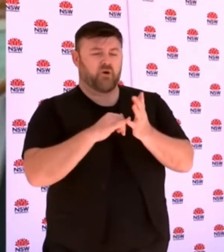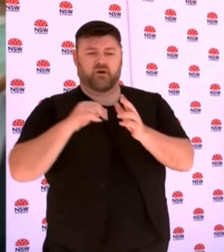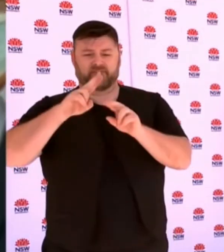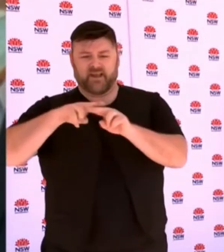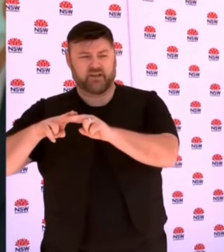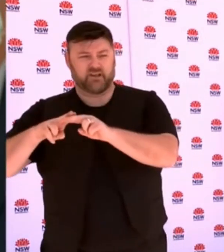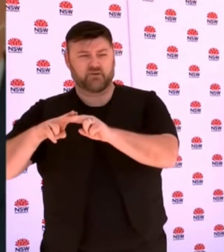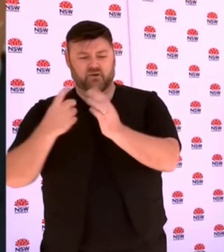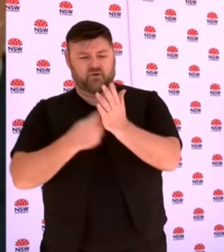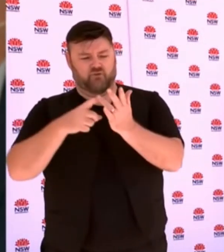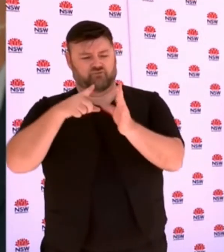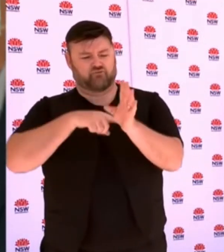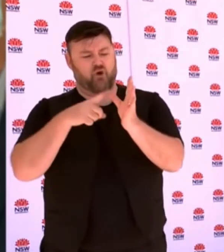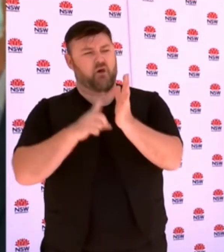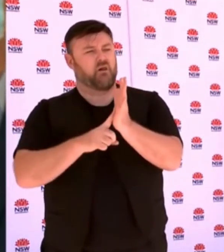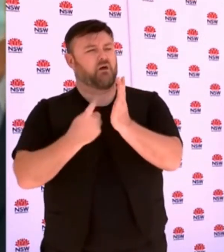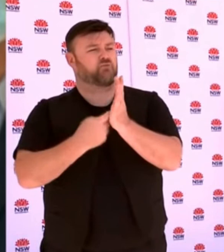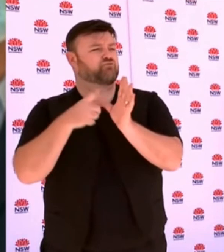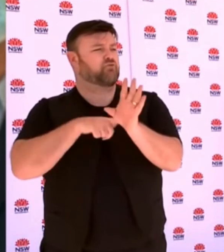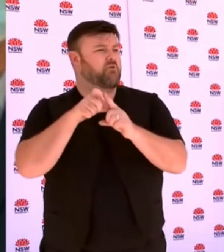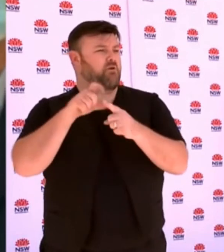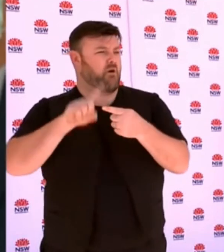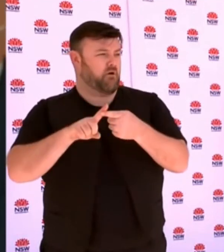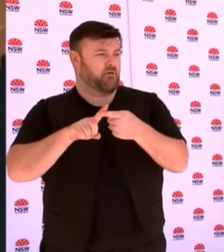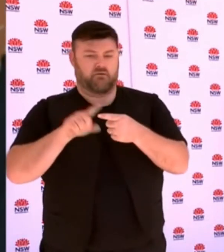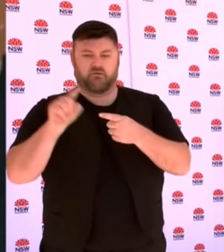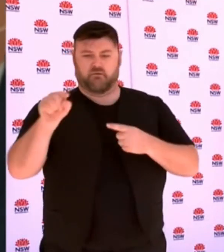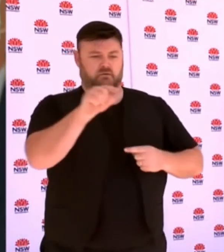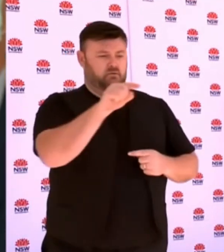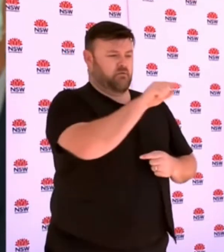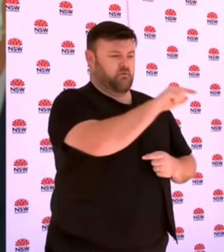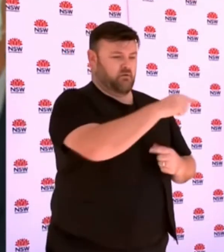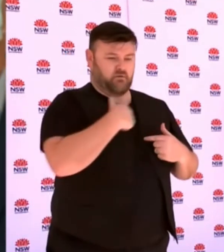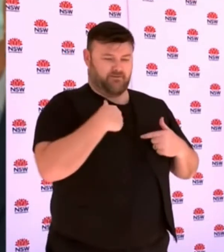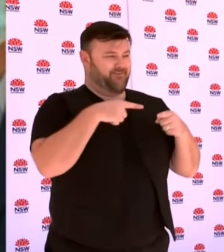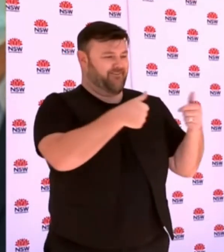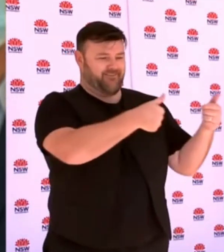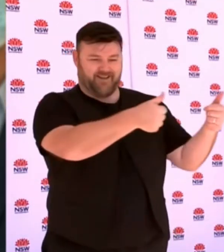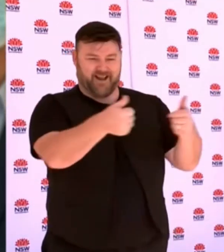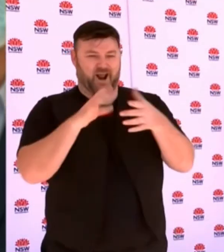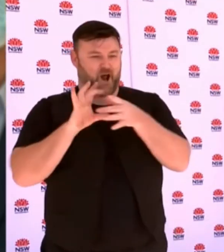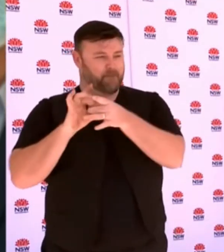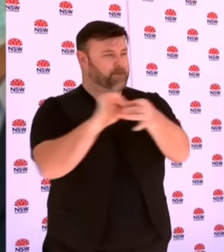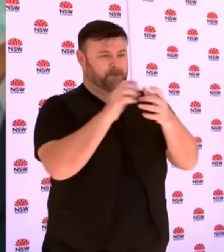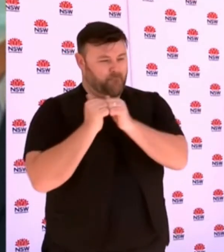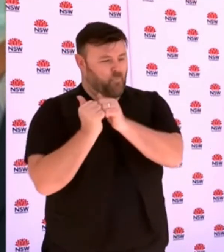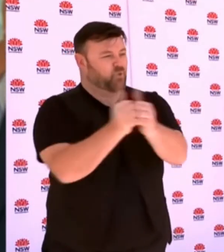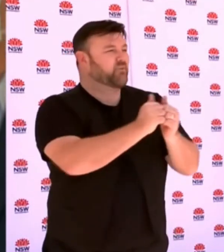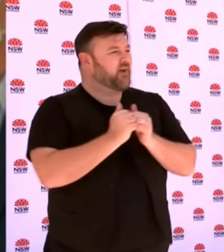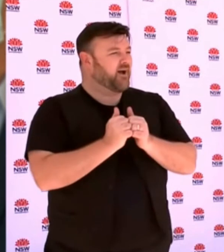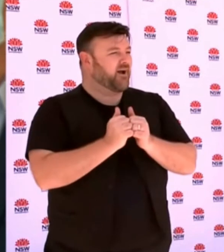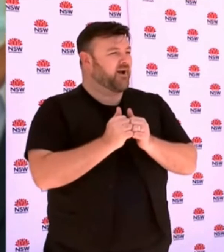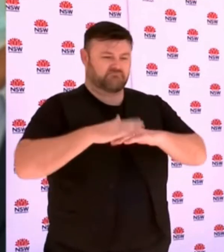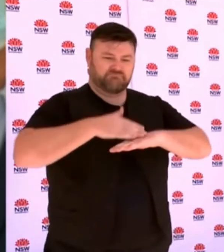Royal Ryde. And it was pleasing to see the cooperation of many multidisciplinary teams in putting in